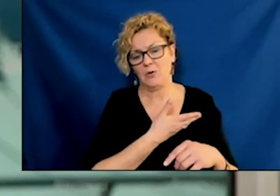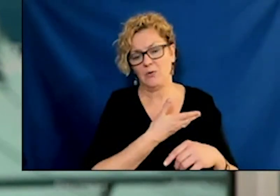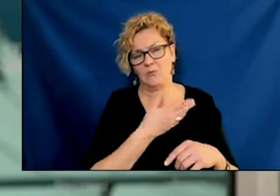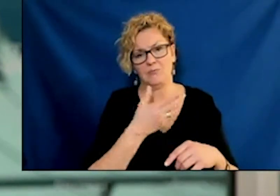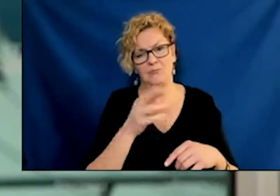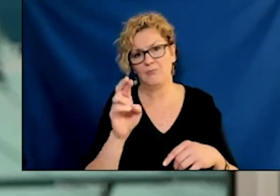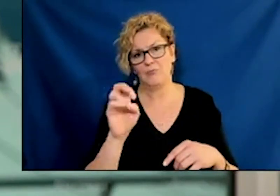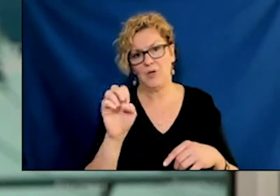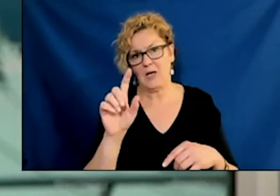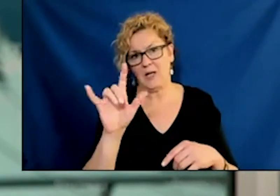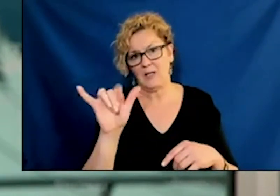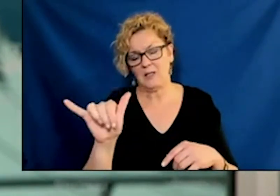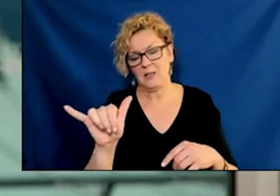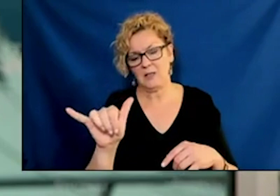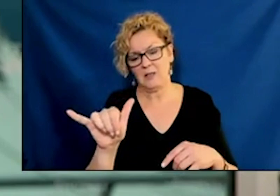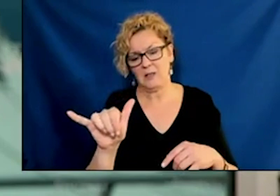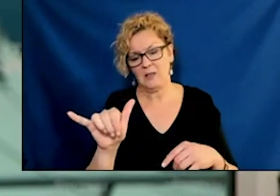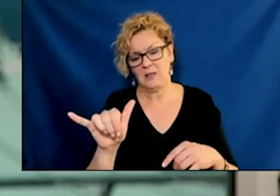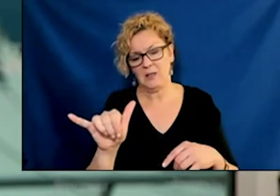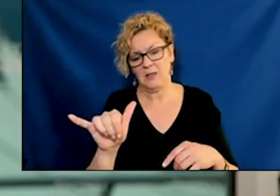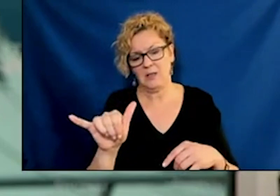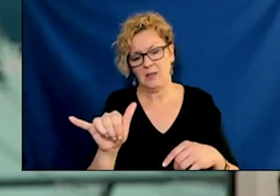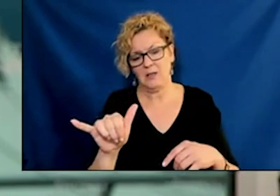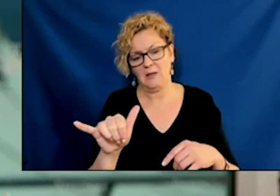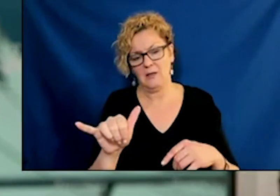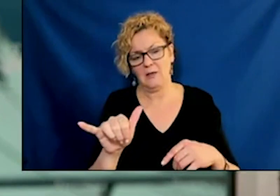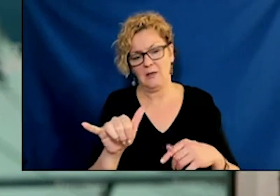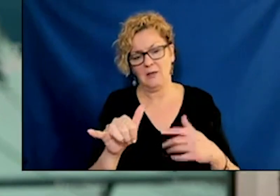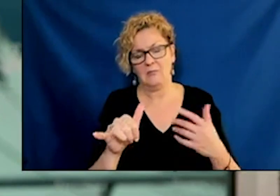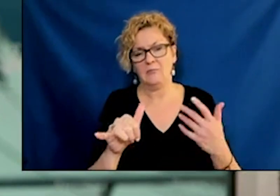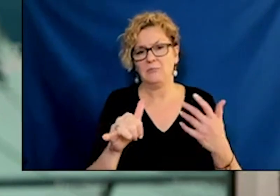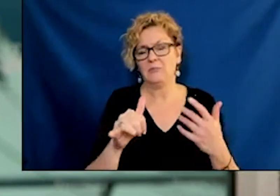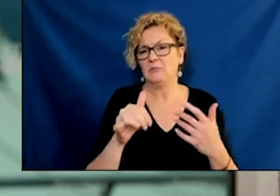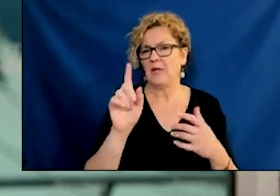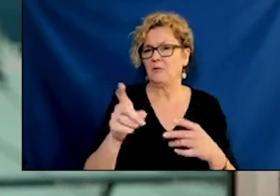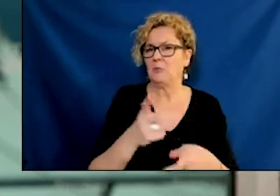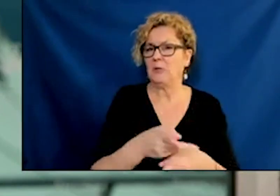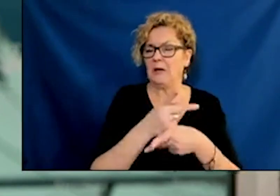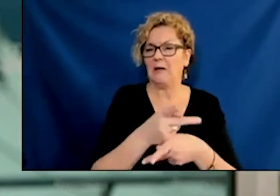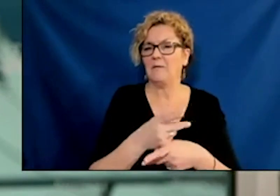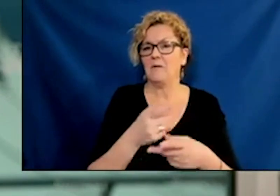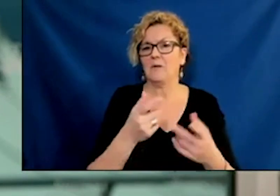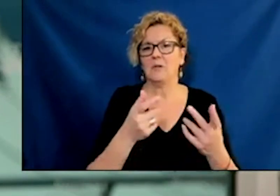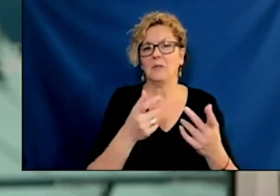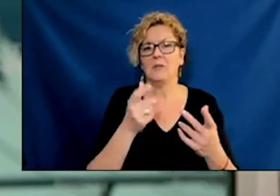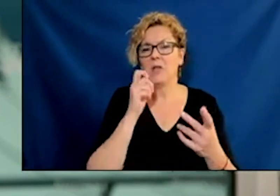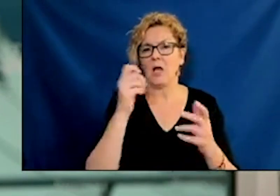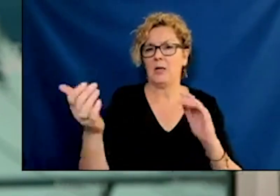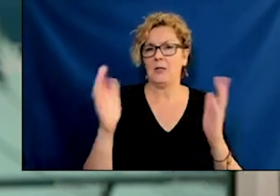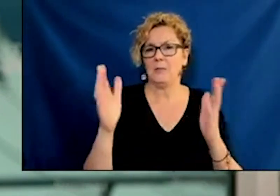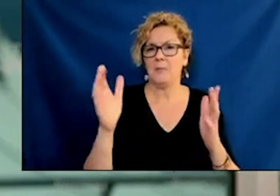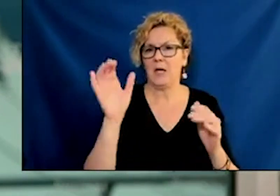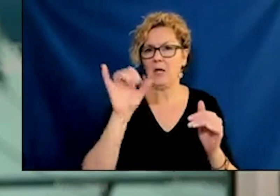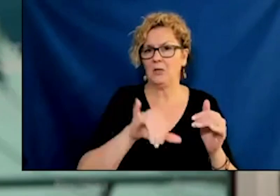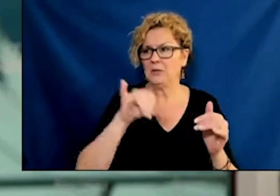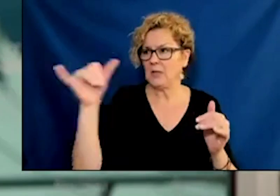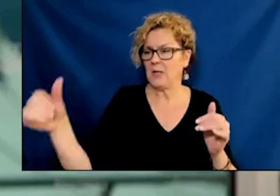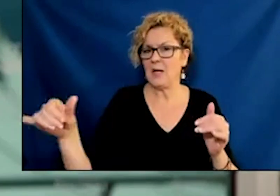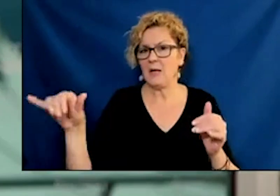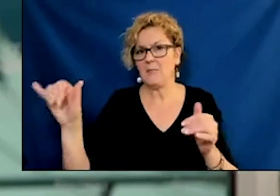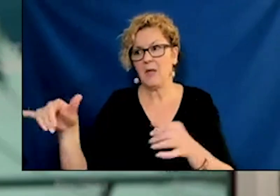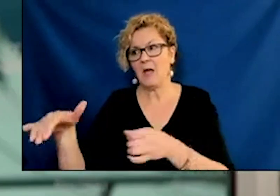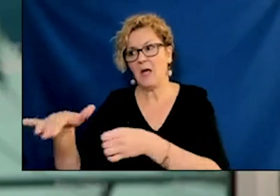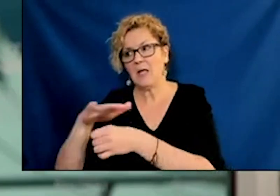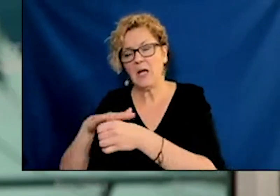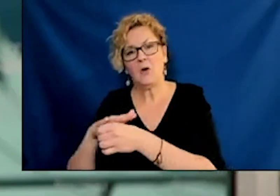It's nice, and I know here on Vancouver Island, people could see a vision of wrapping ourselves in shrink wrap and not